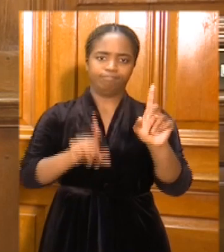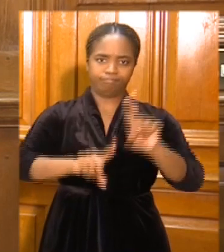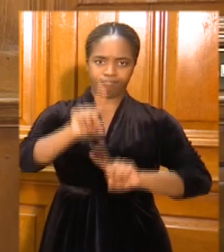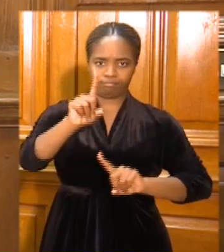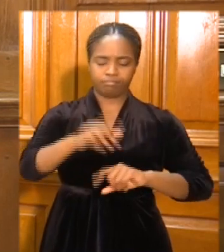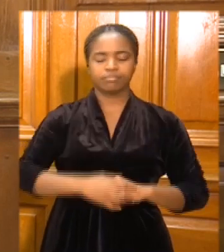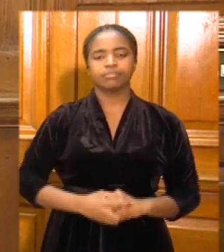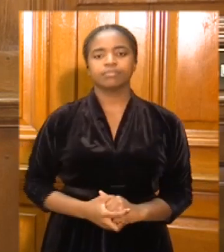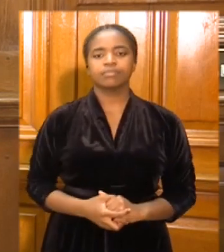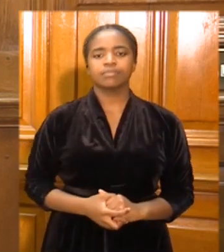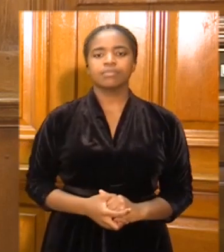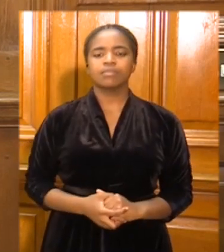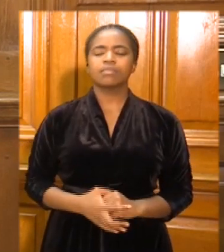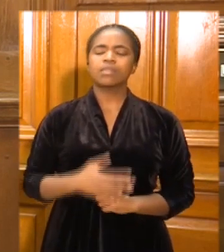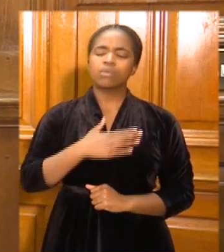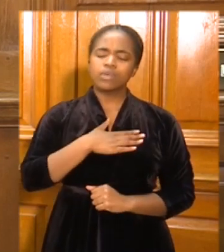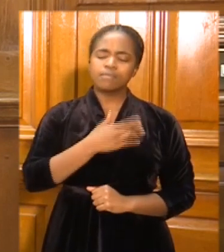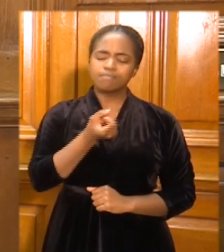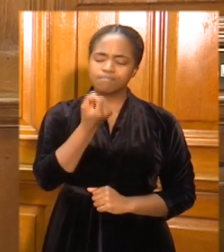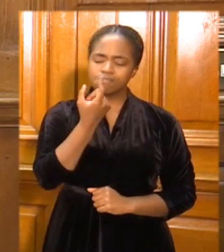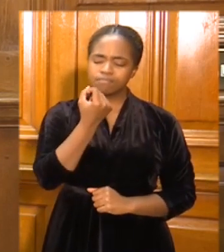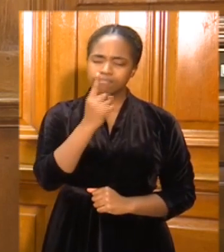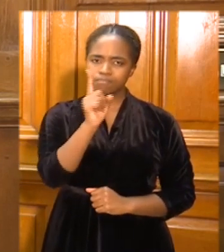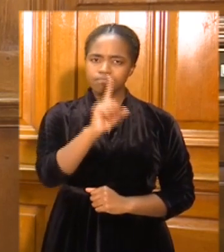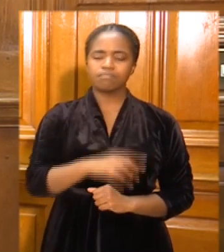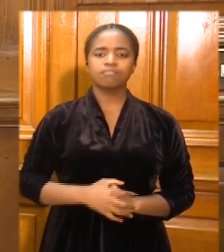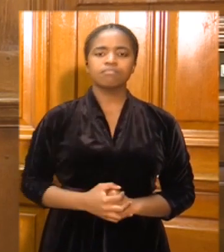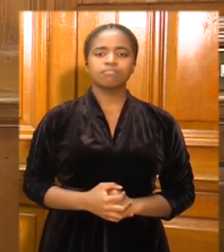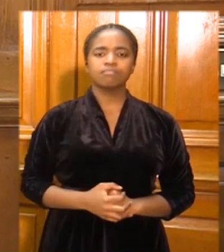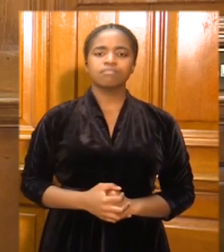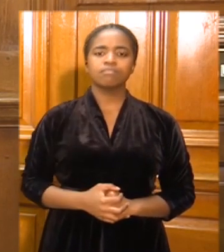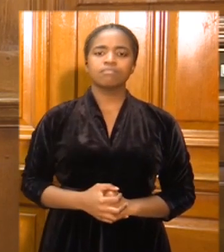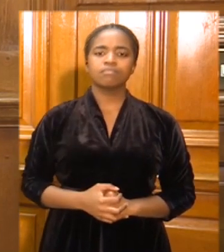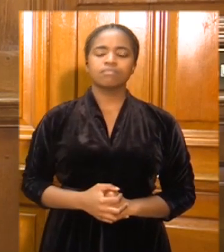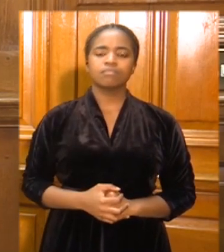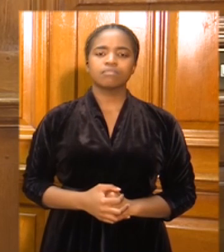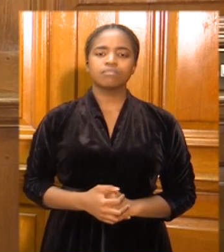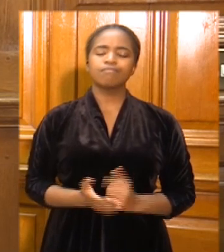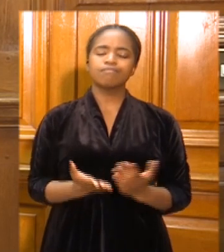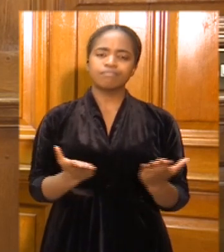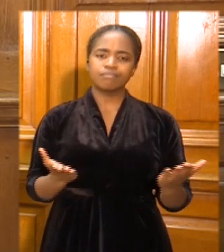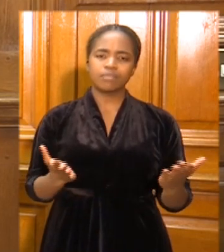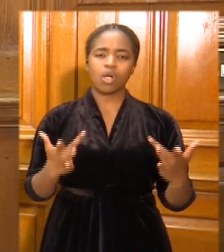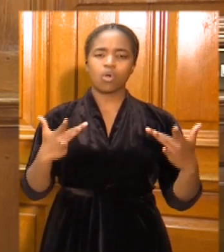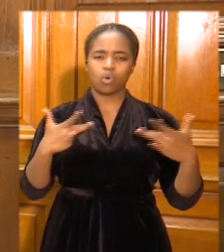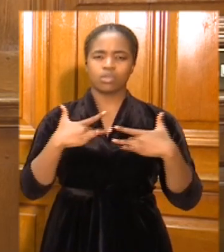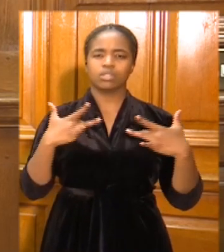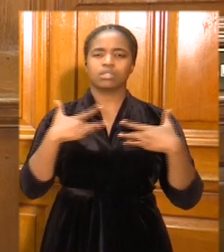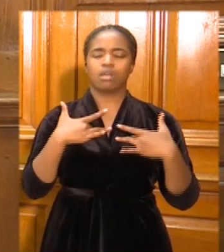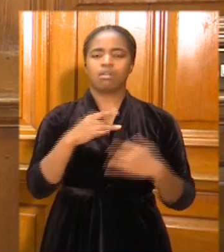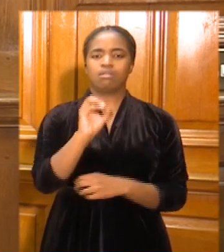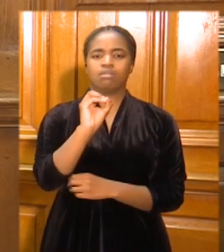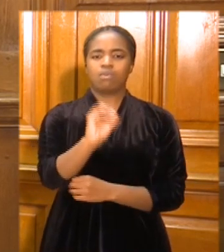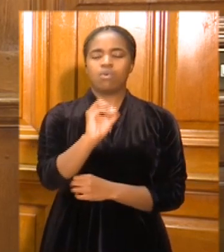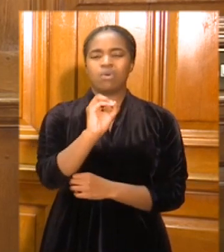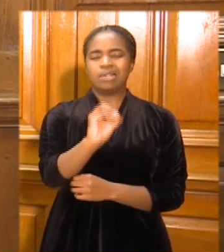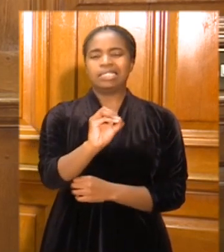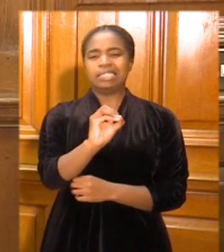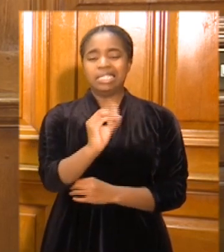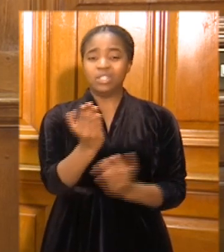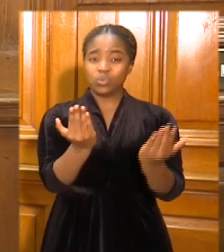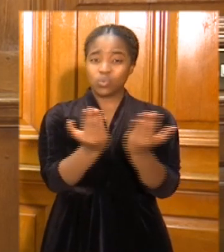It is understandable that there is some concern about the reopening of